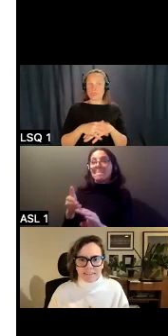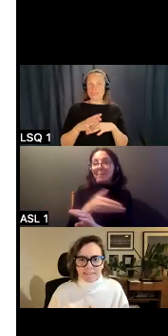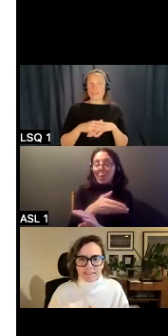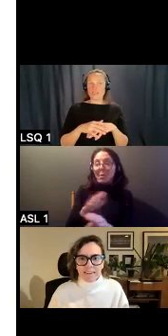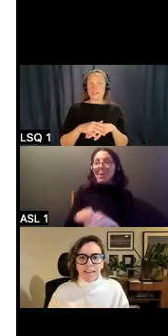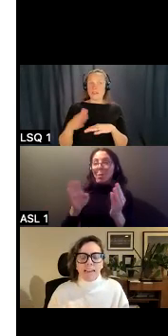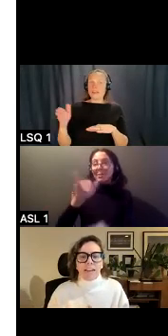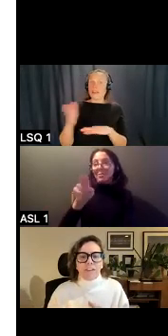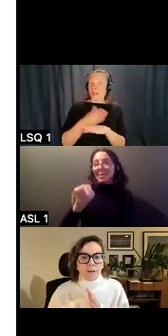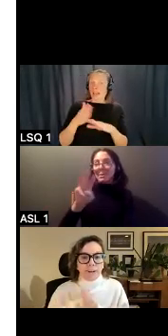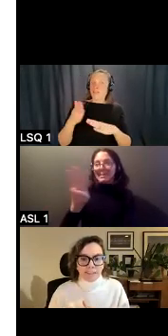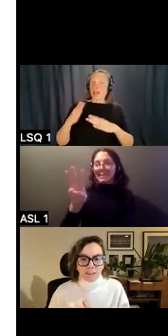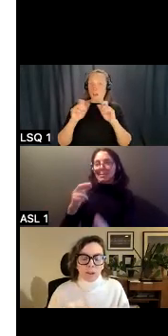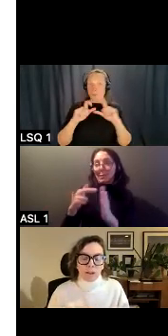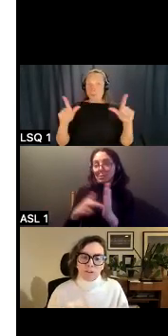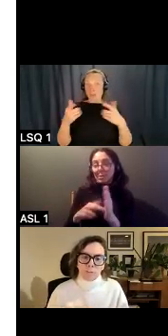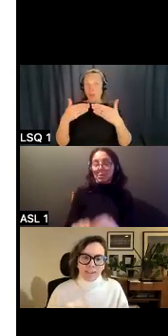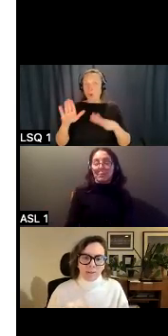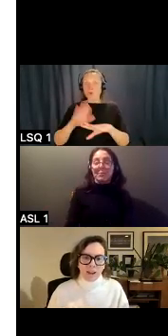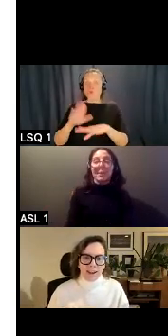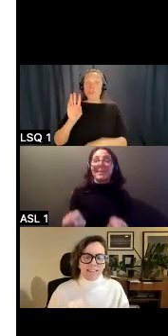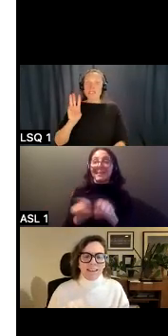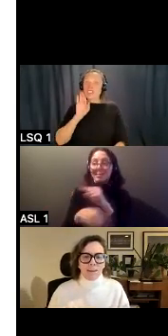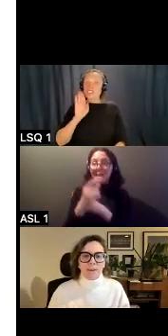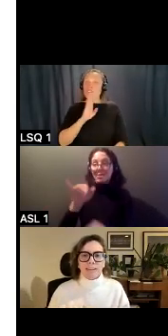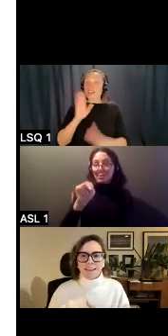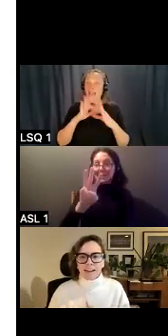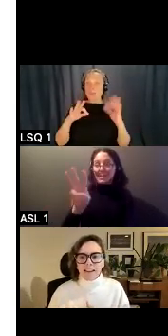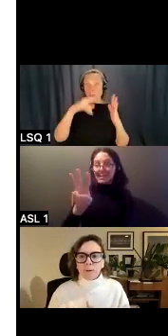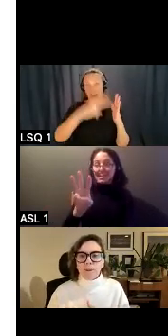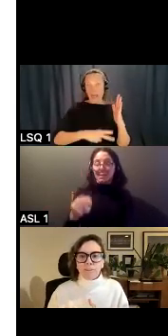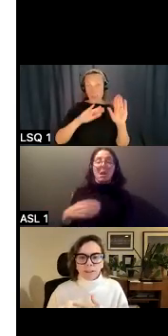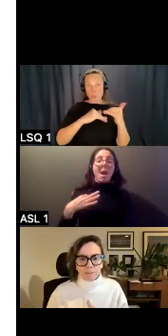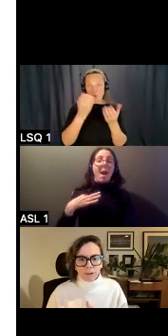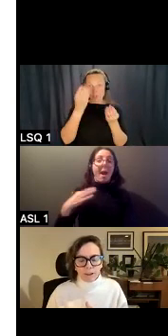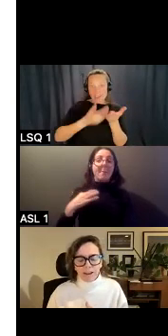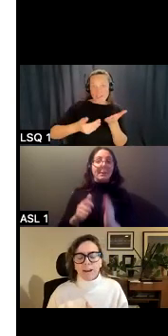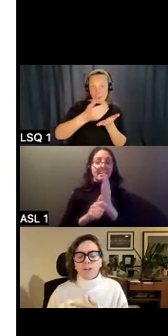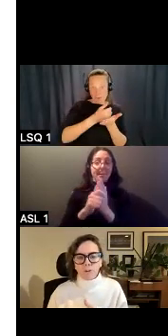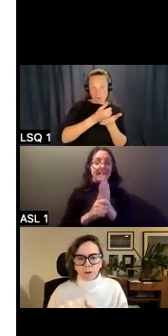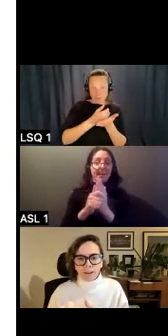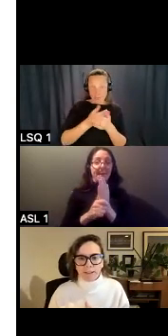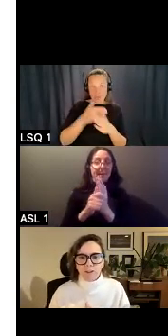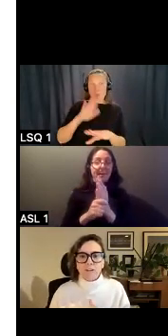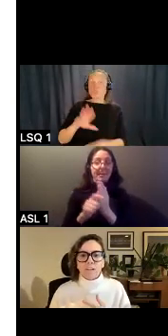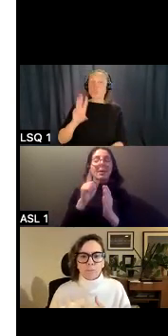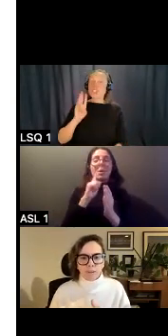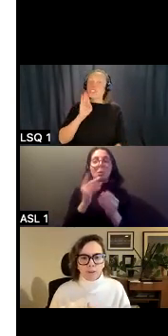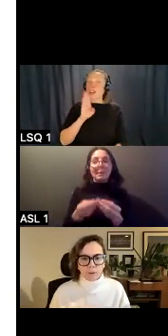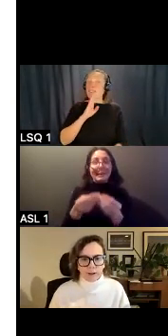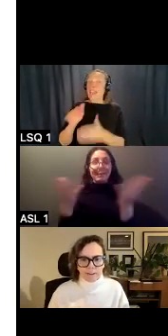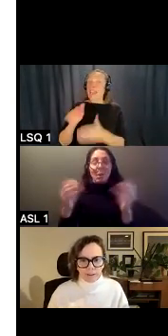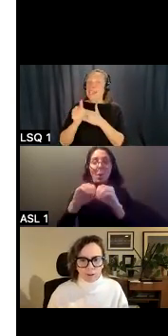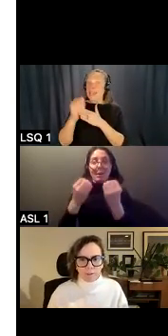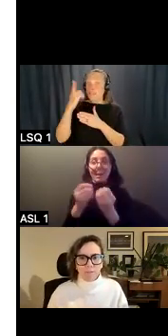on the 6th. January 6th will also be when the applicant guide will be available to organizations to complete